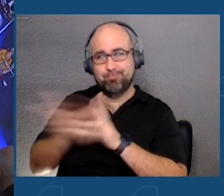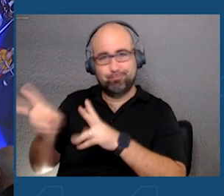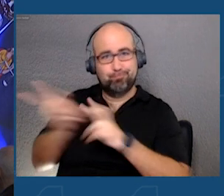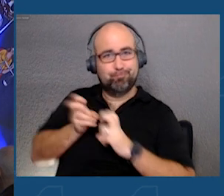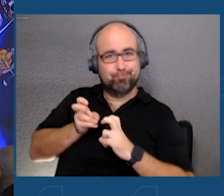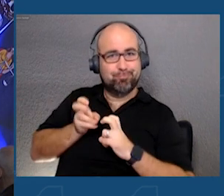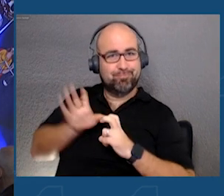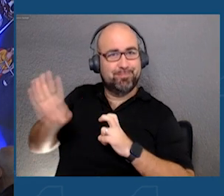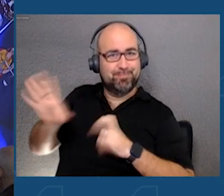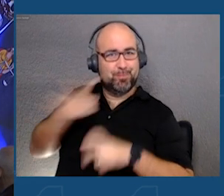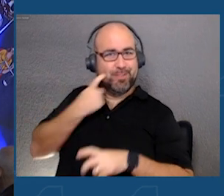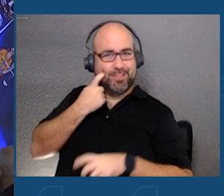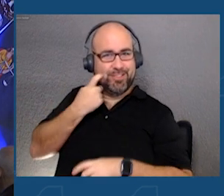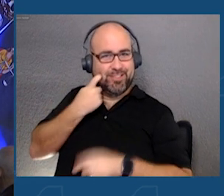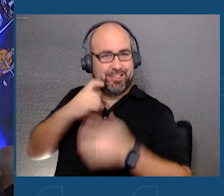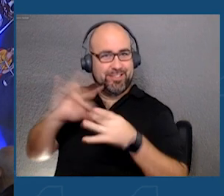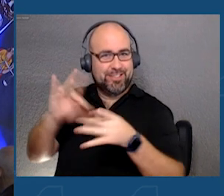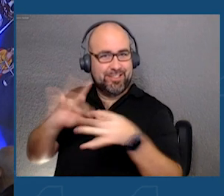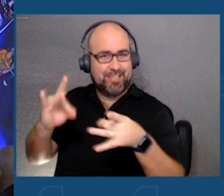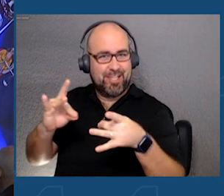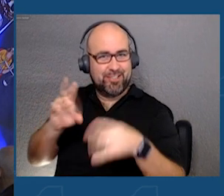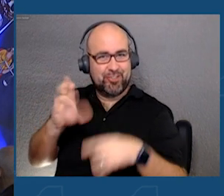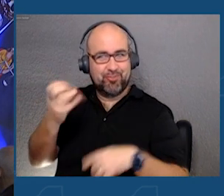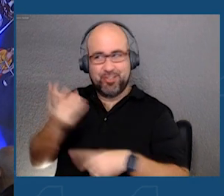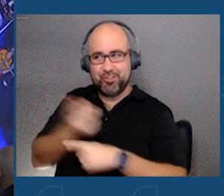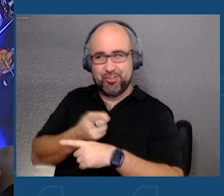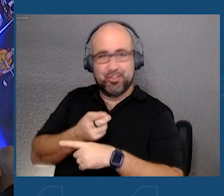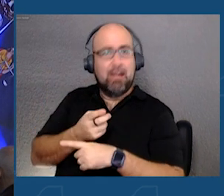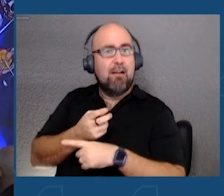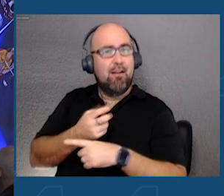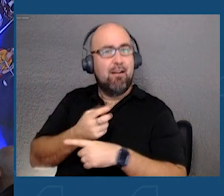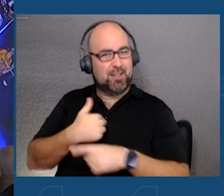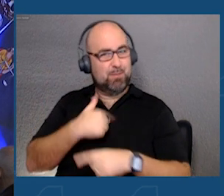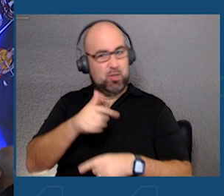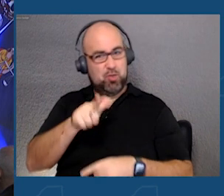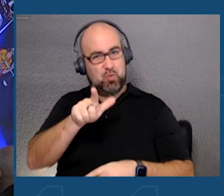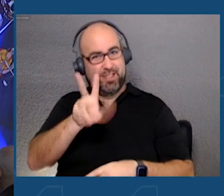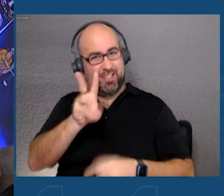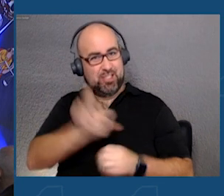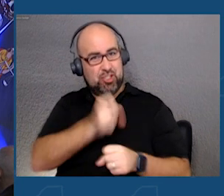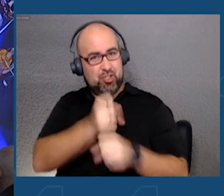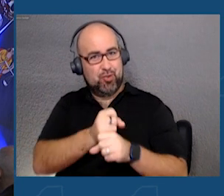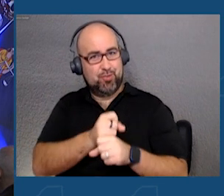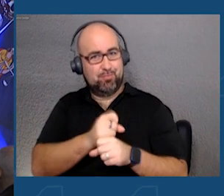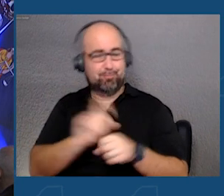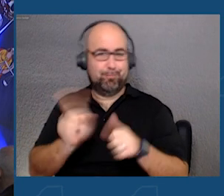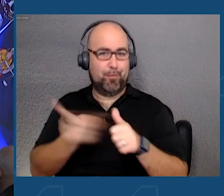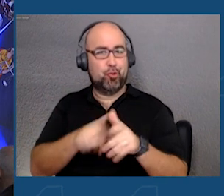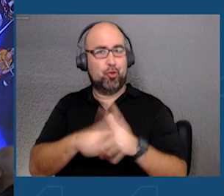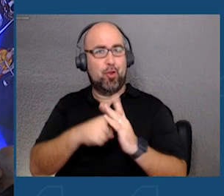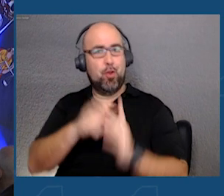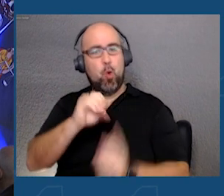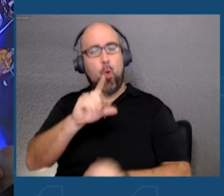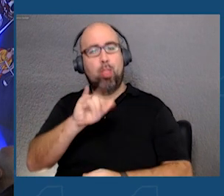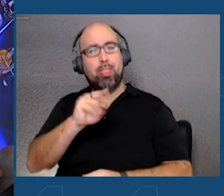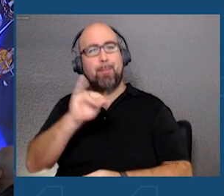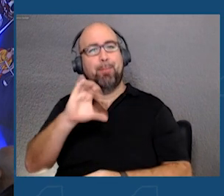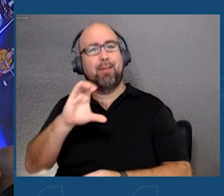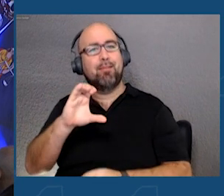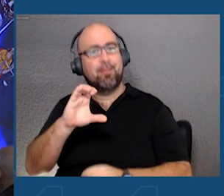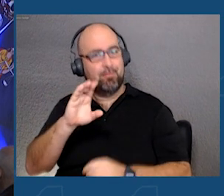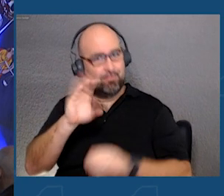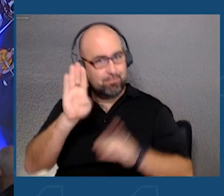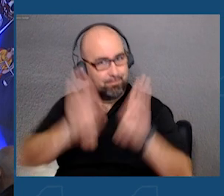26 years since I first started the Olympic bid here, and I have never,